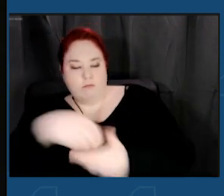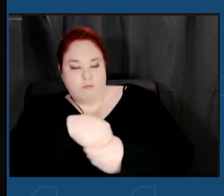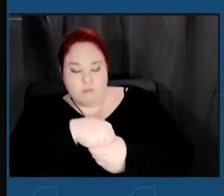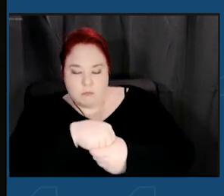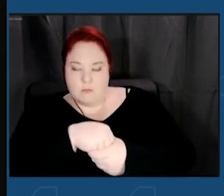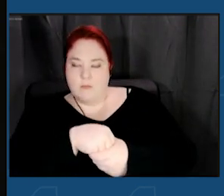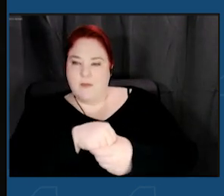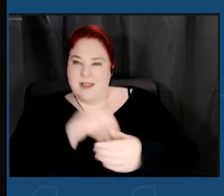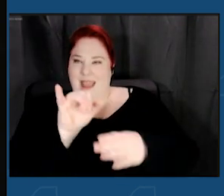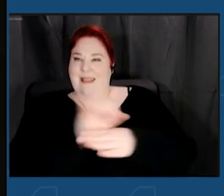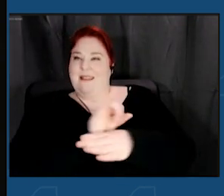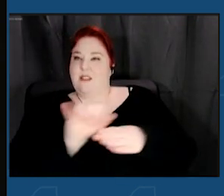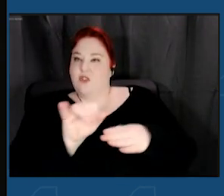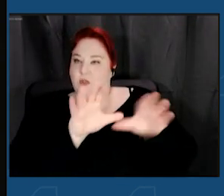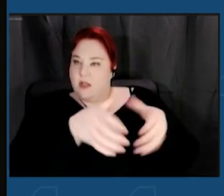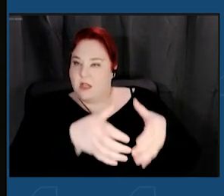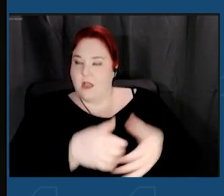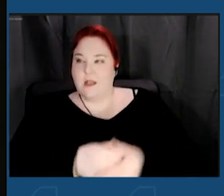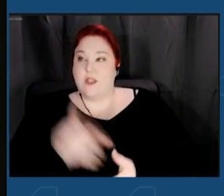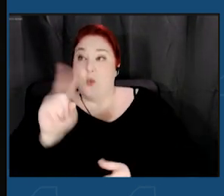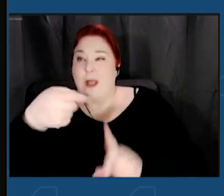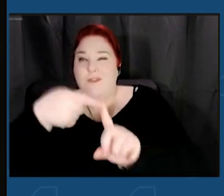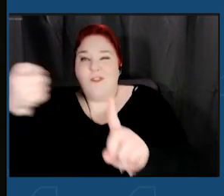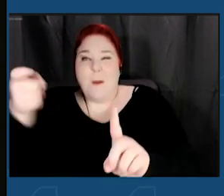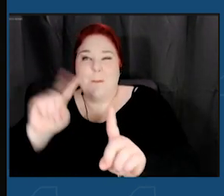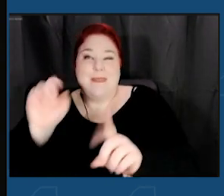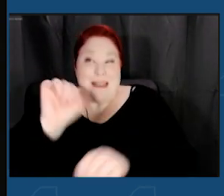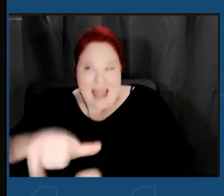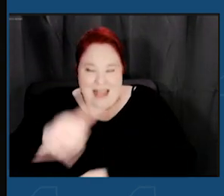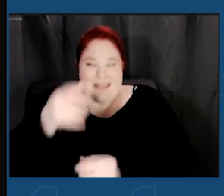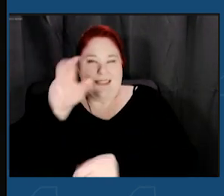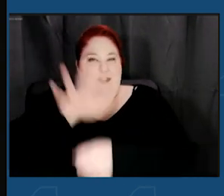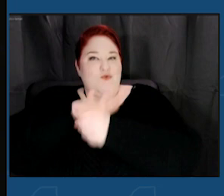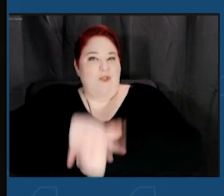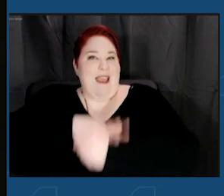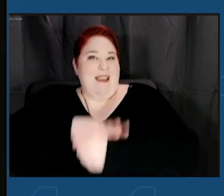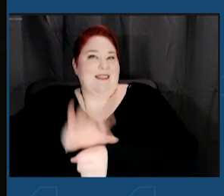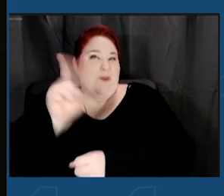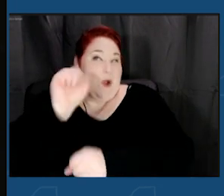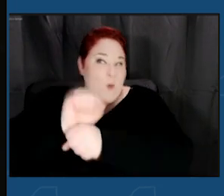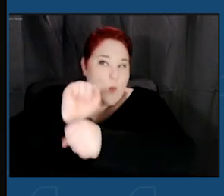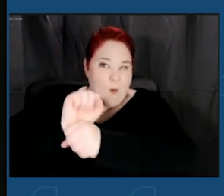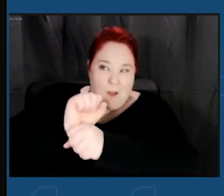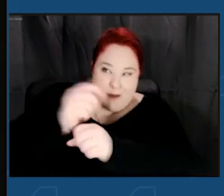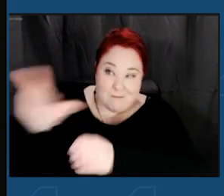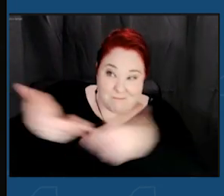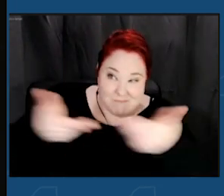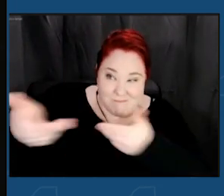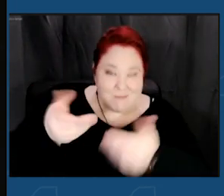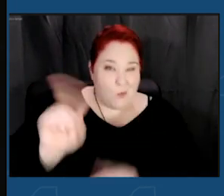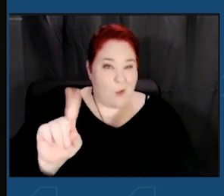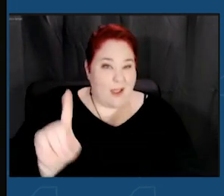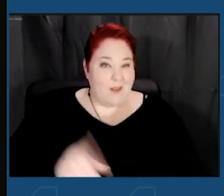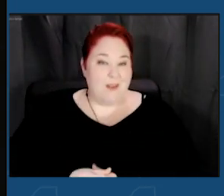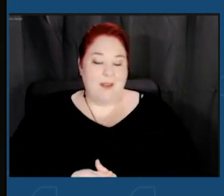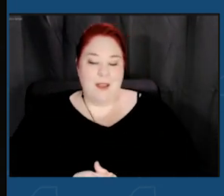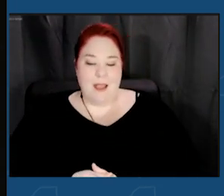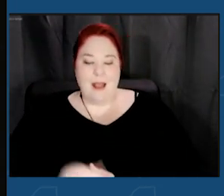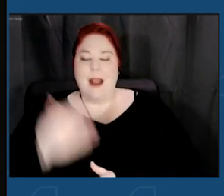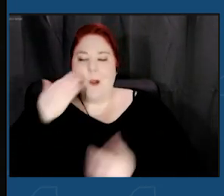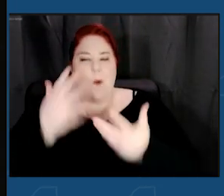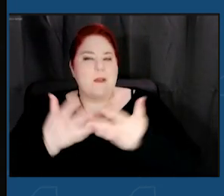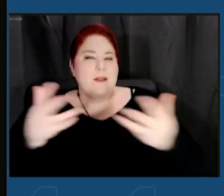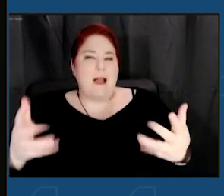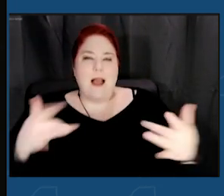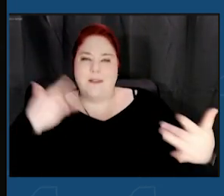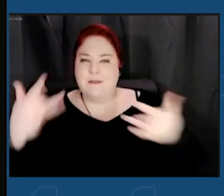greatest stressors. Where are you going to get the workers from, right? Where are they coming from? And I know there was a lot of anxiety around the